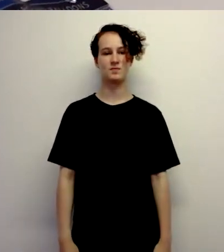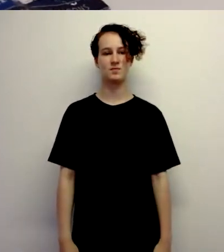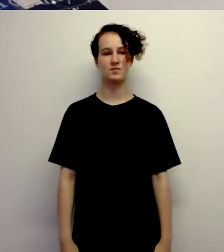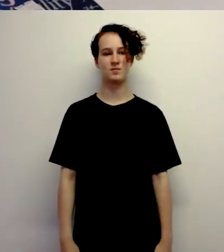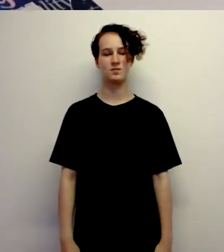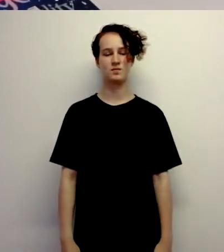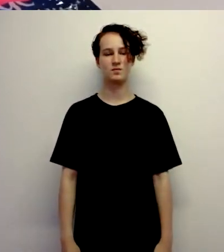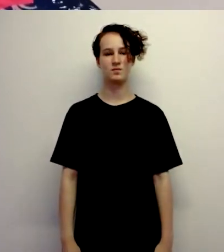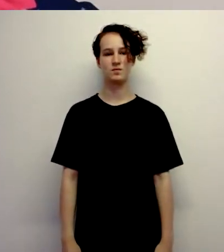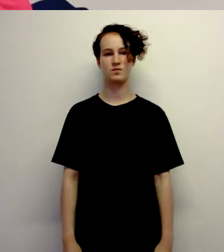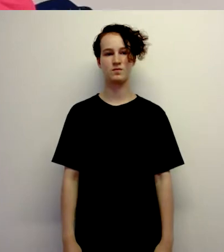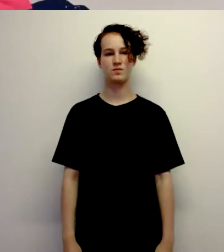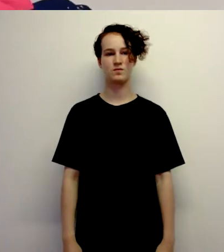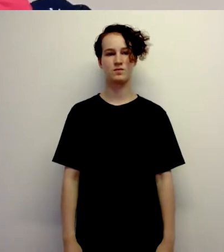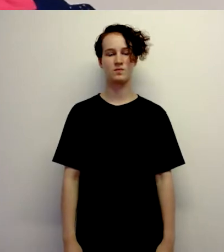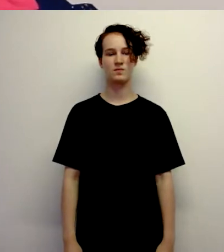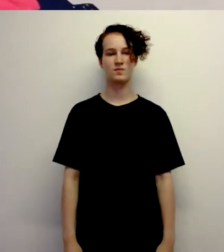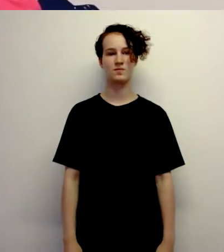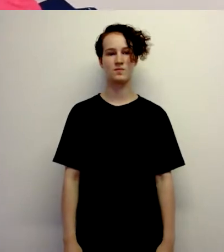And just put it all in.